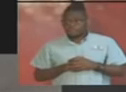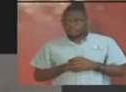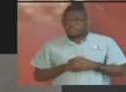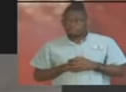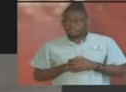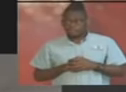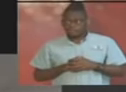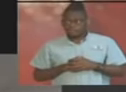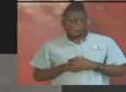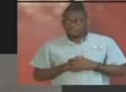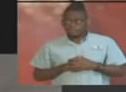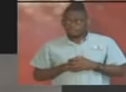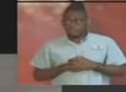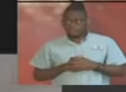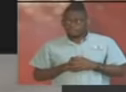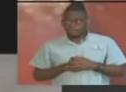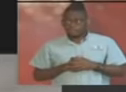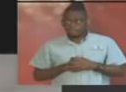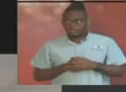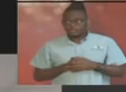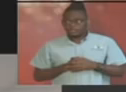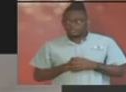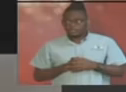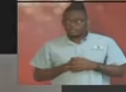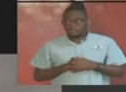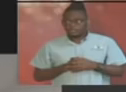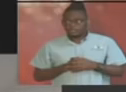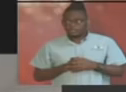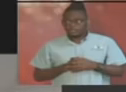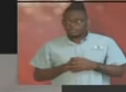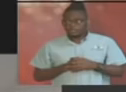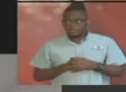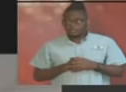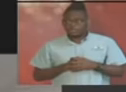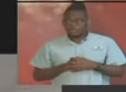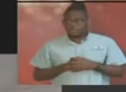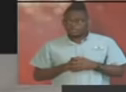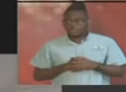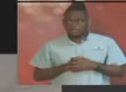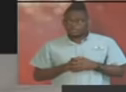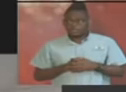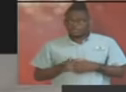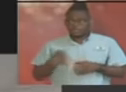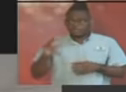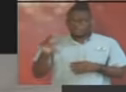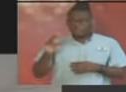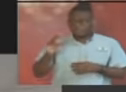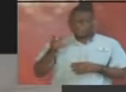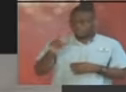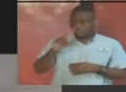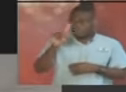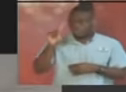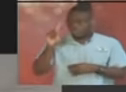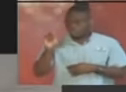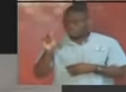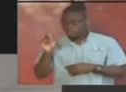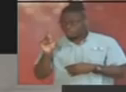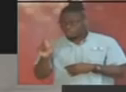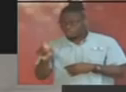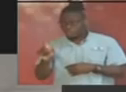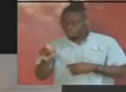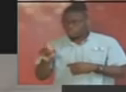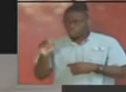go. It was. Right, very good. So the second question, is there any thought of allowing more